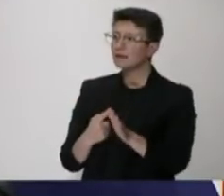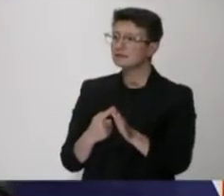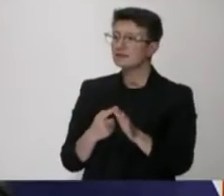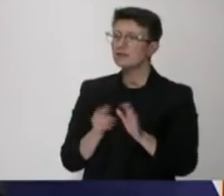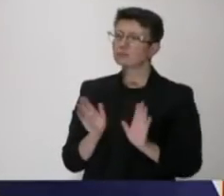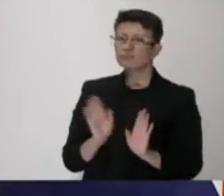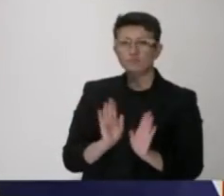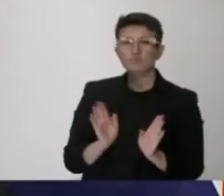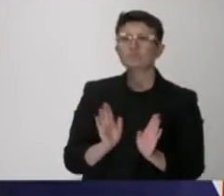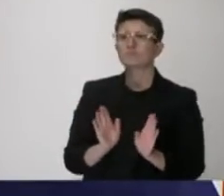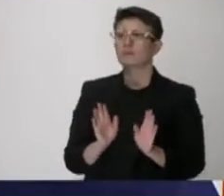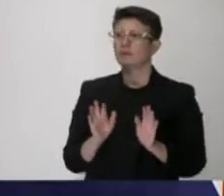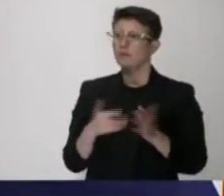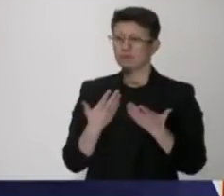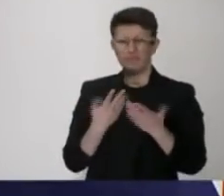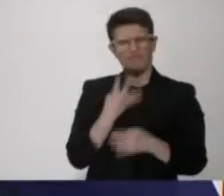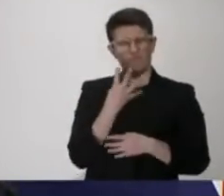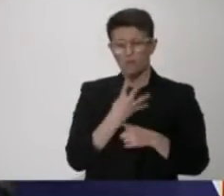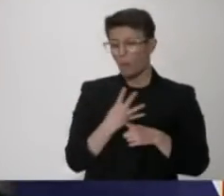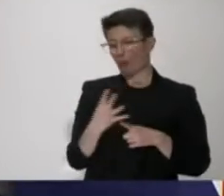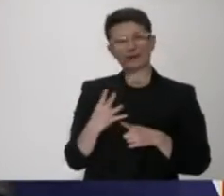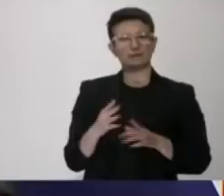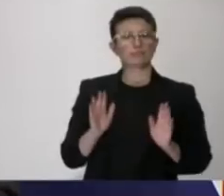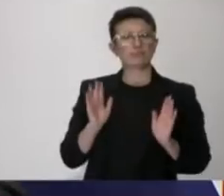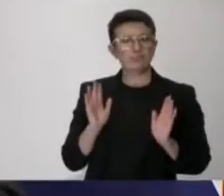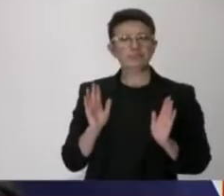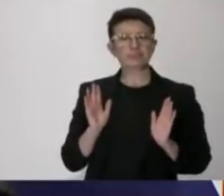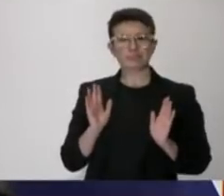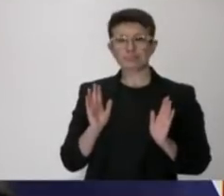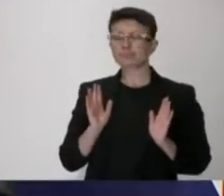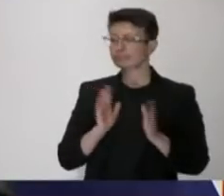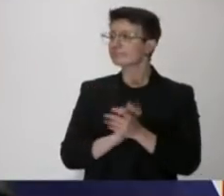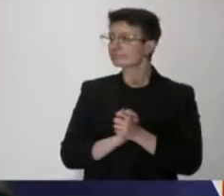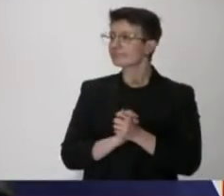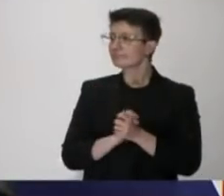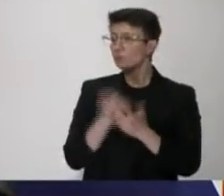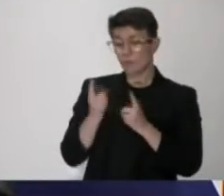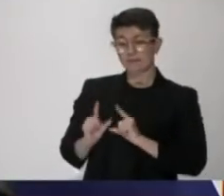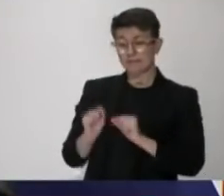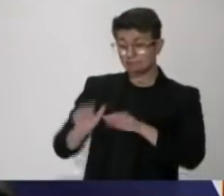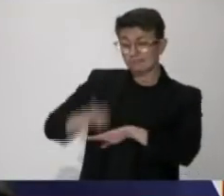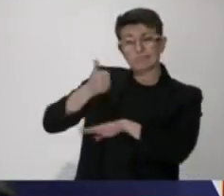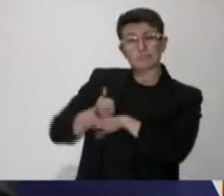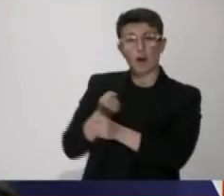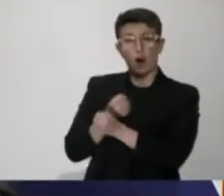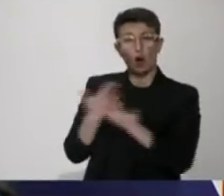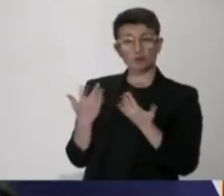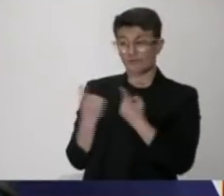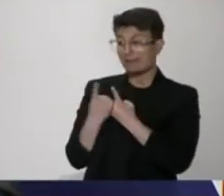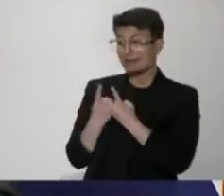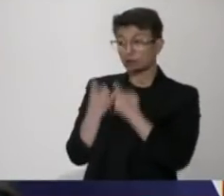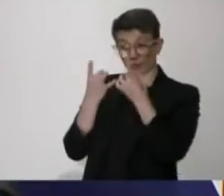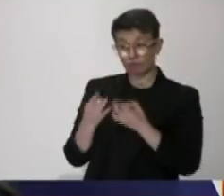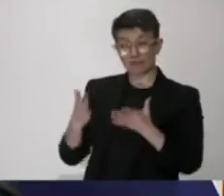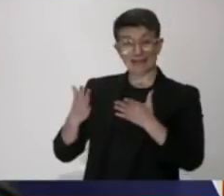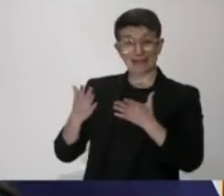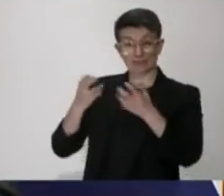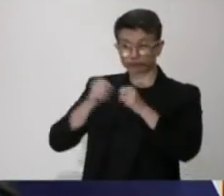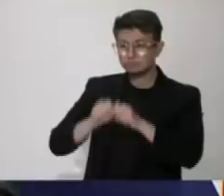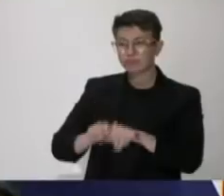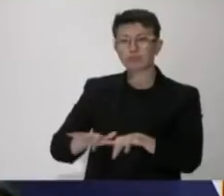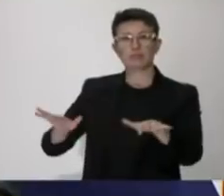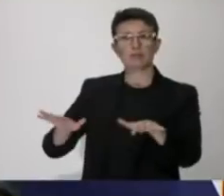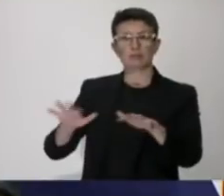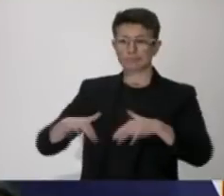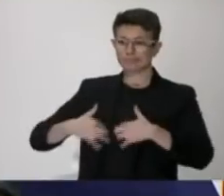out. That money became available from the 1st of July. Those programs are really just getting going, so there's plenty of work for everyone to be getting